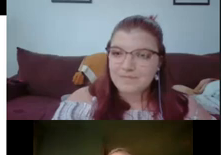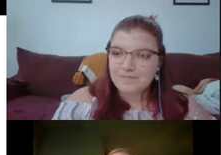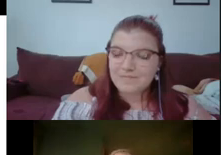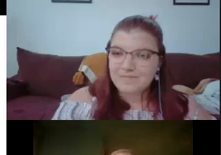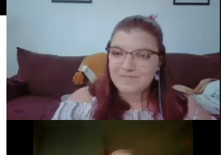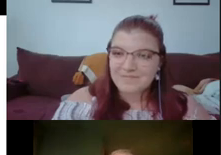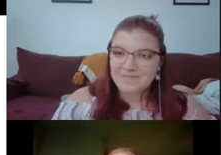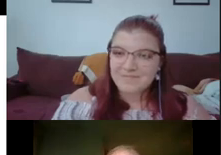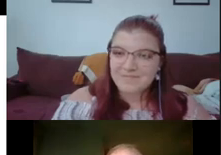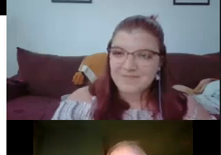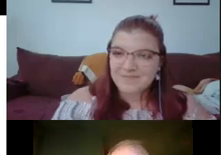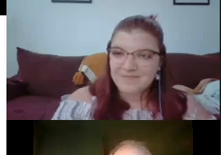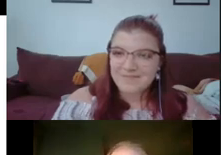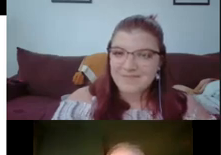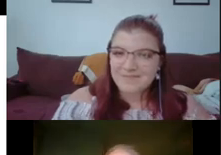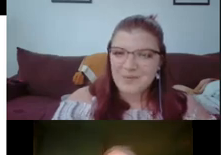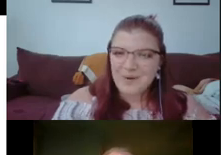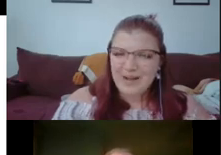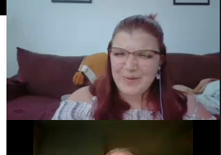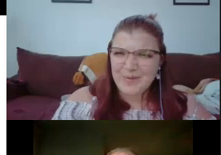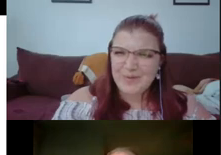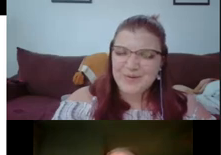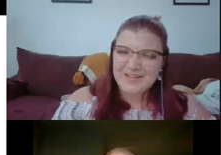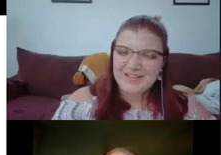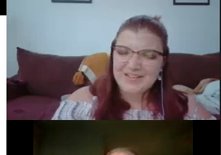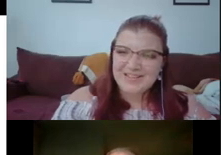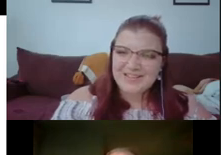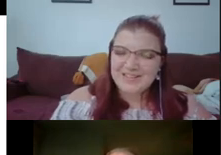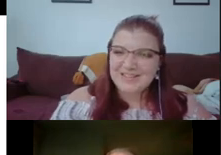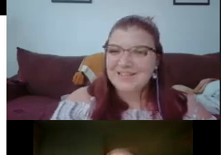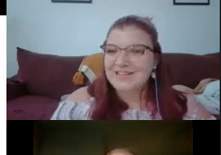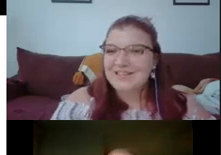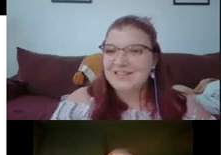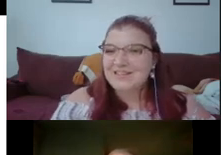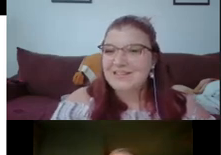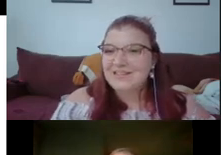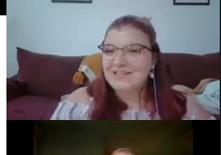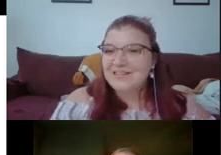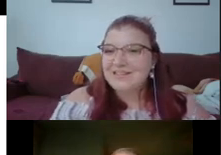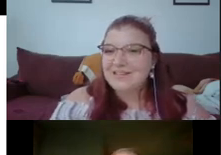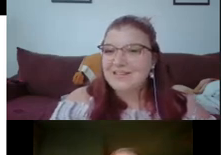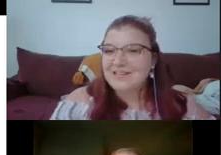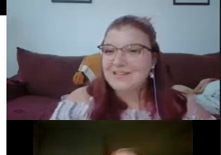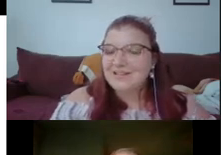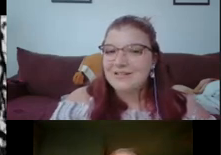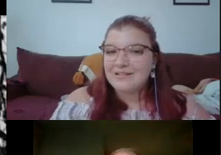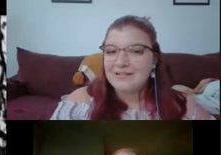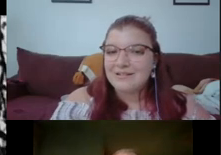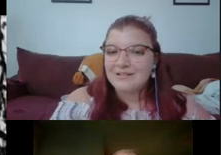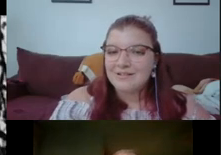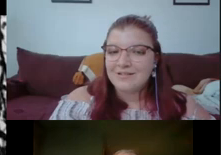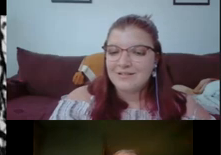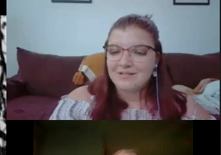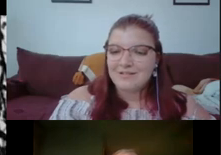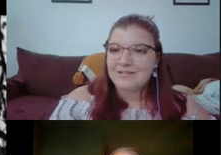to the church in 1866 and remains in use. The other woman I'd like to talk about